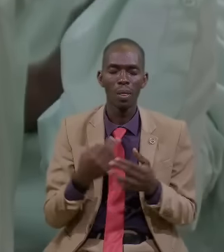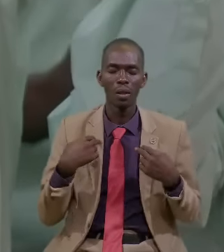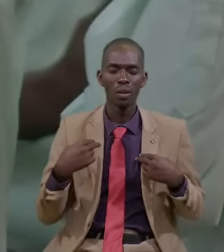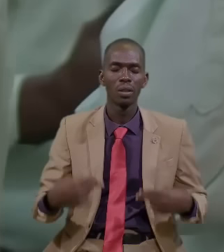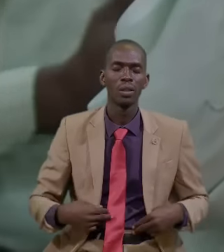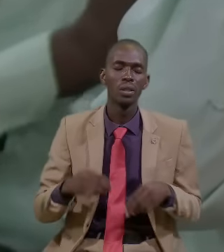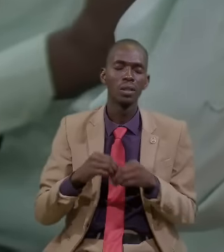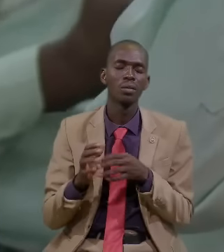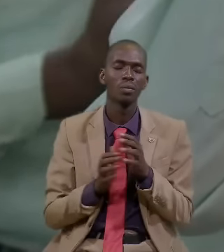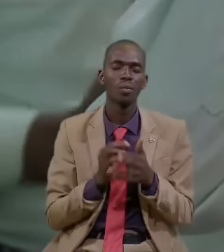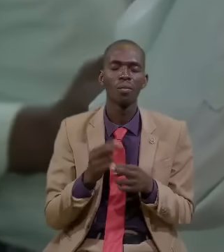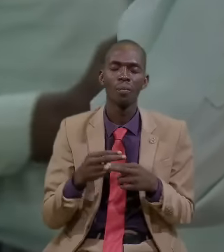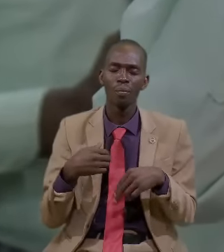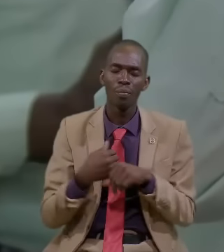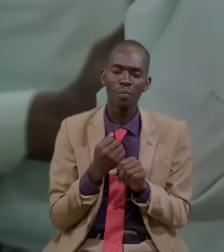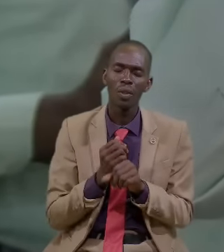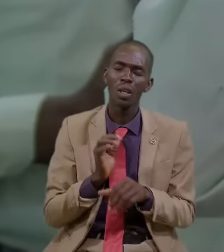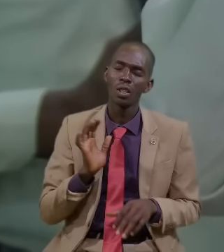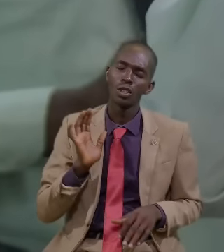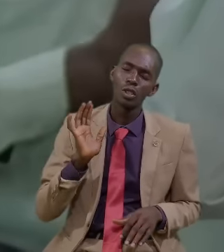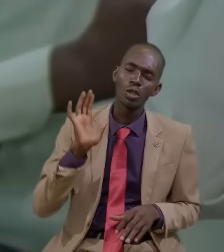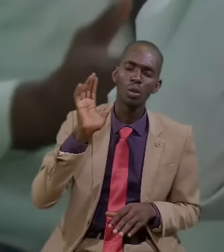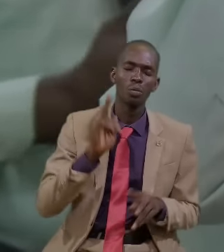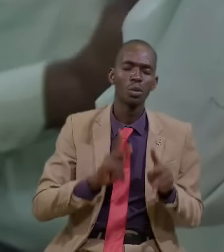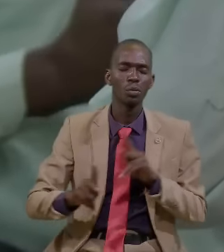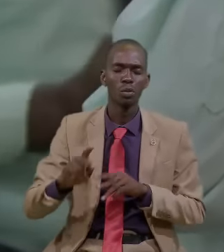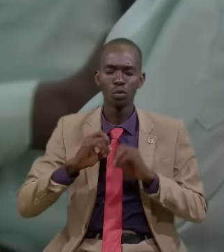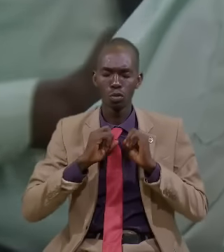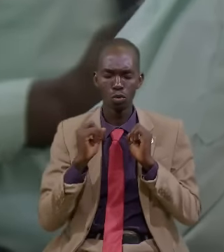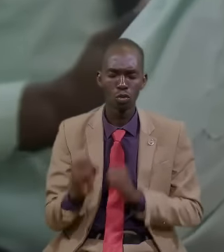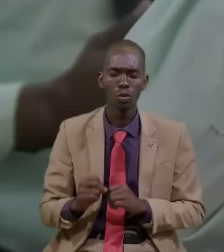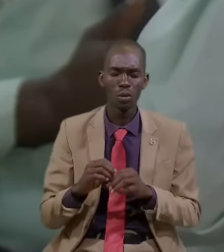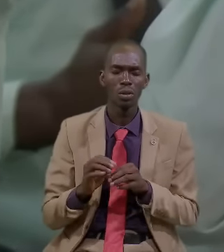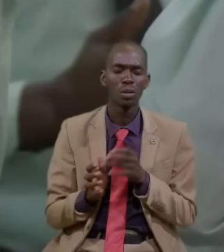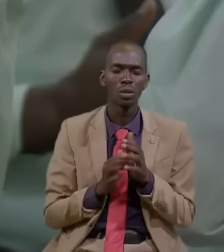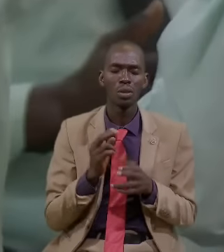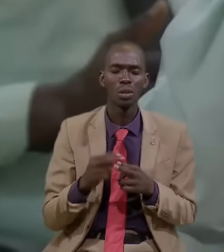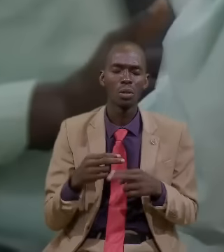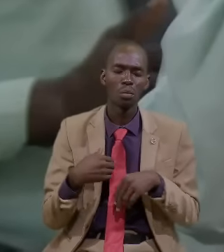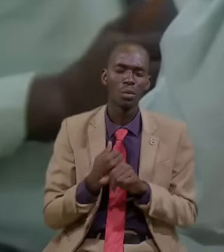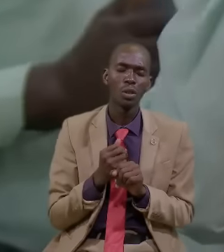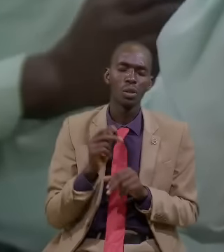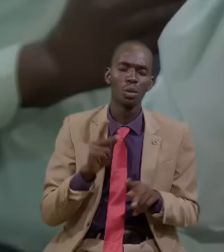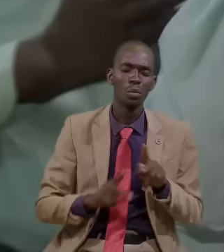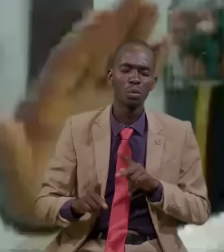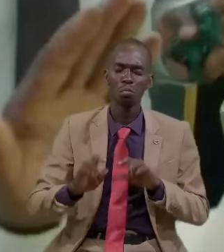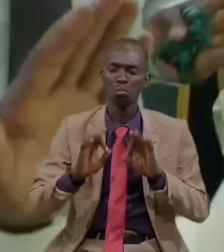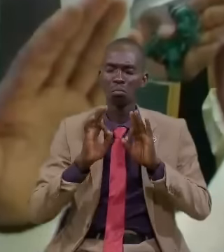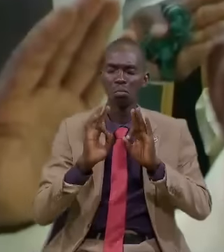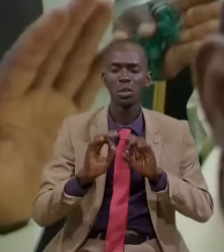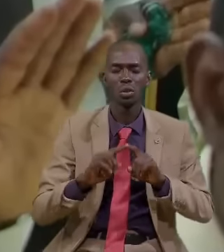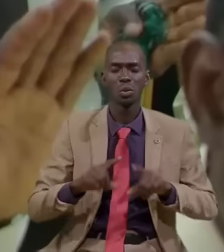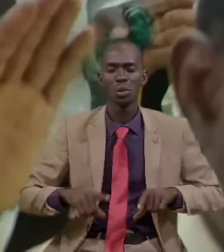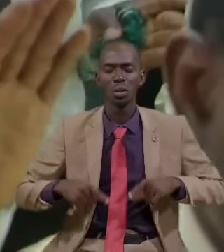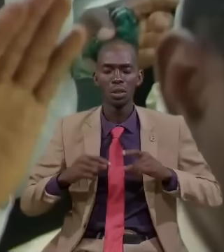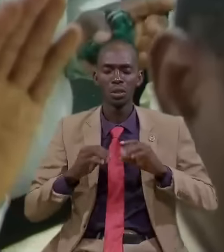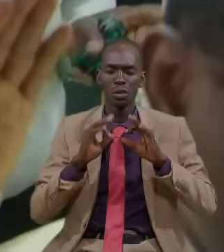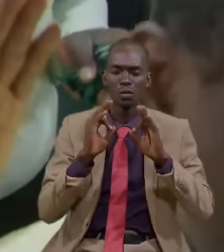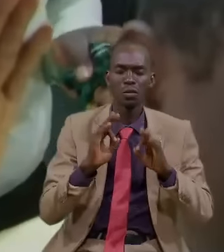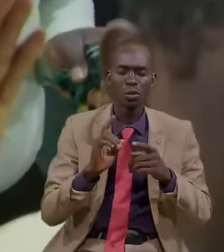people strong. And make your people fit to live, fit to walk, feet